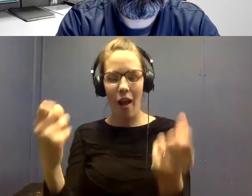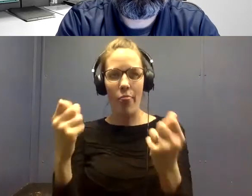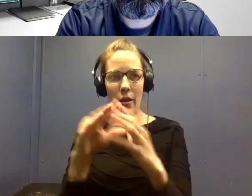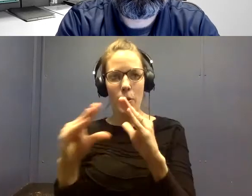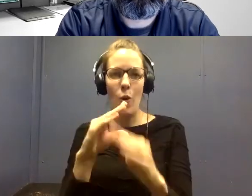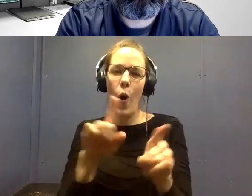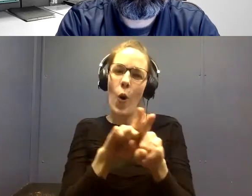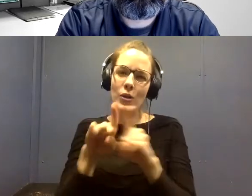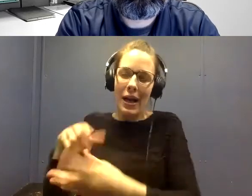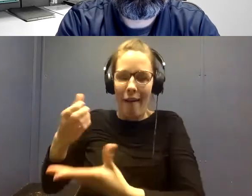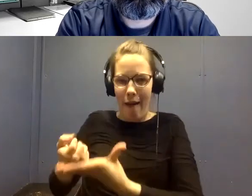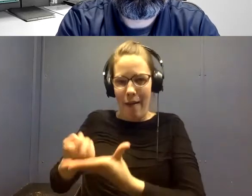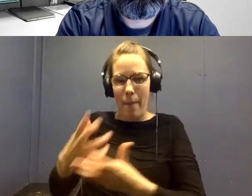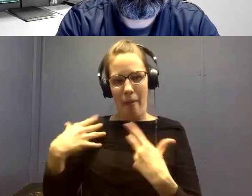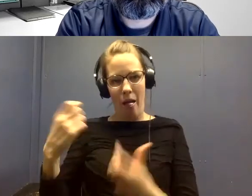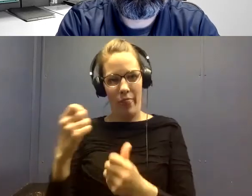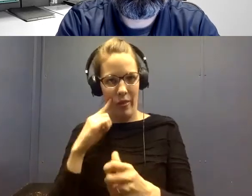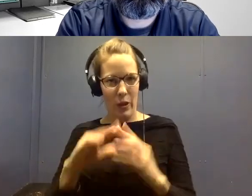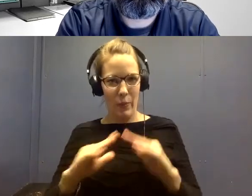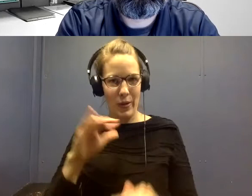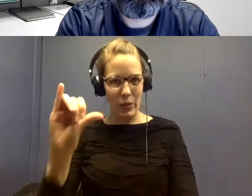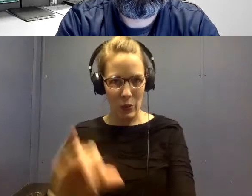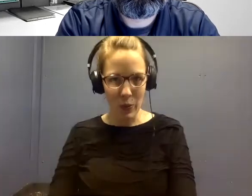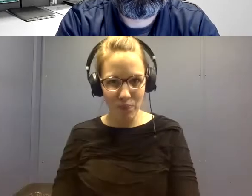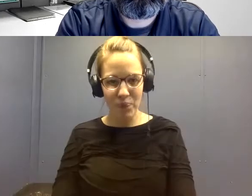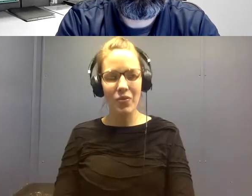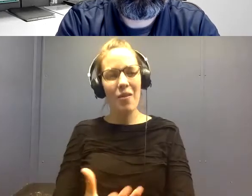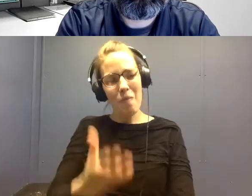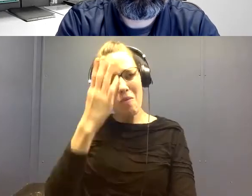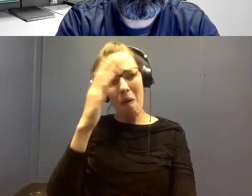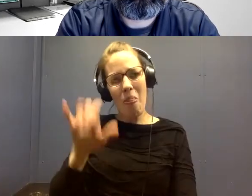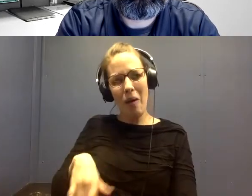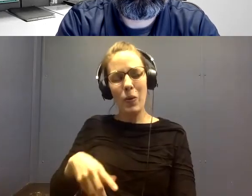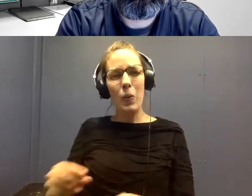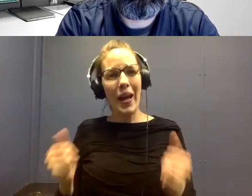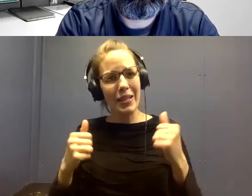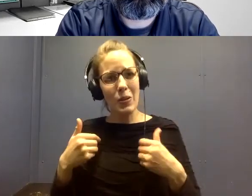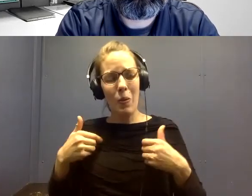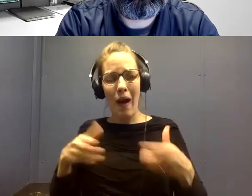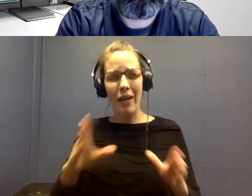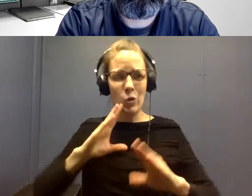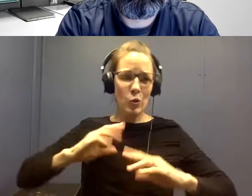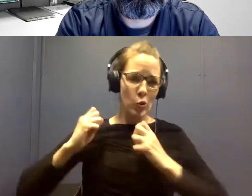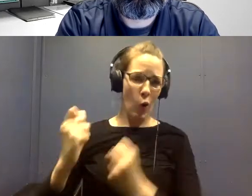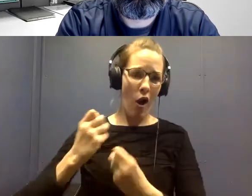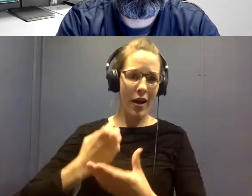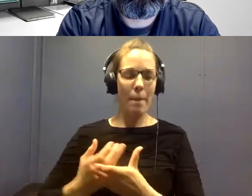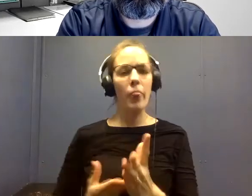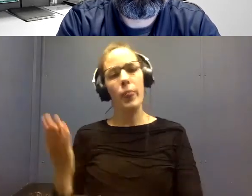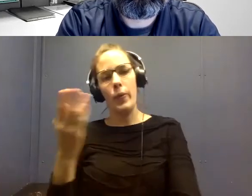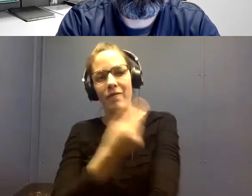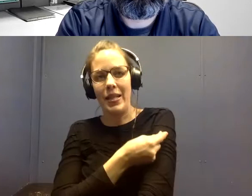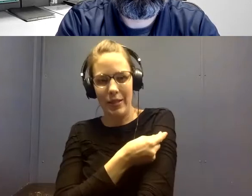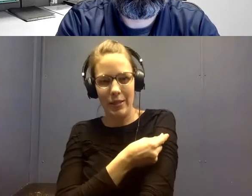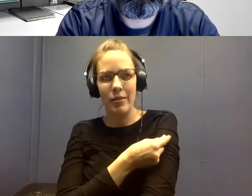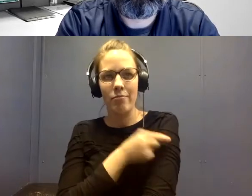about the economic health of our community. And we know that the quickest way to a strong economy is going to be through this vaccine.